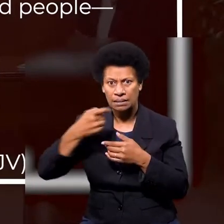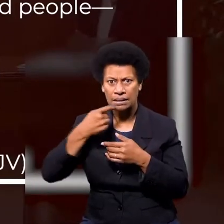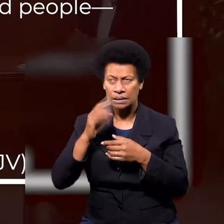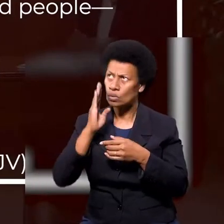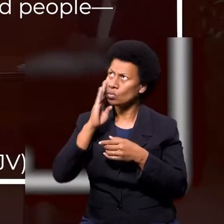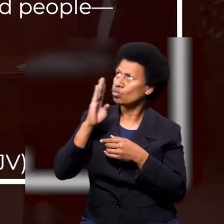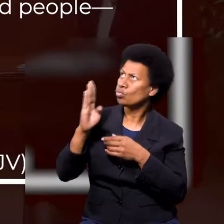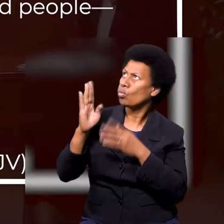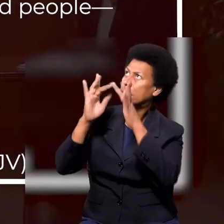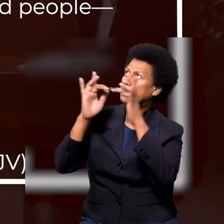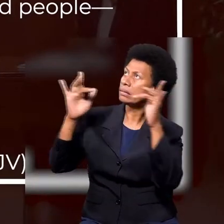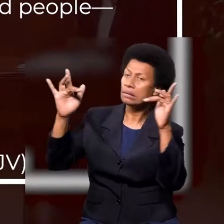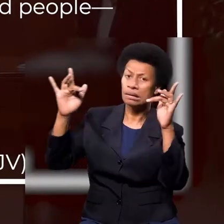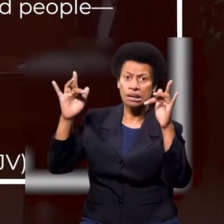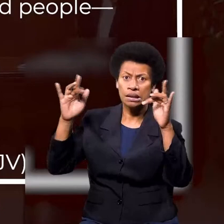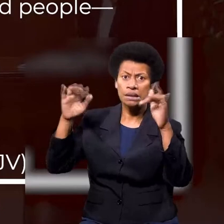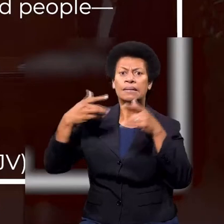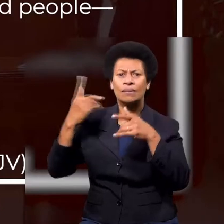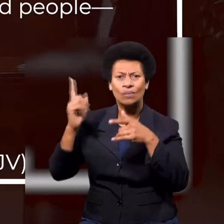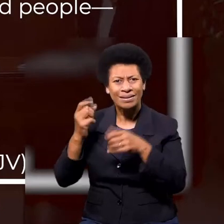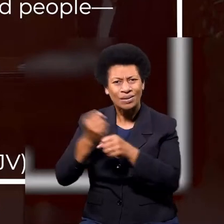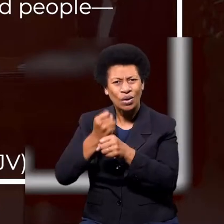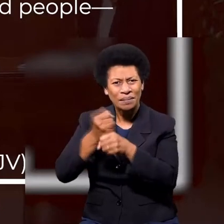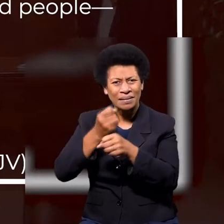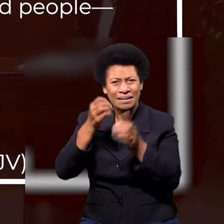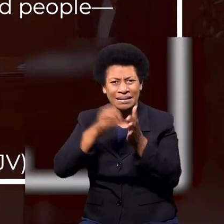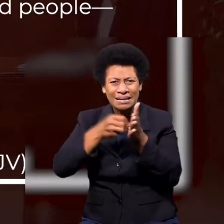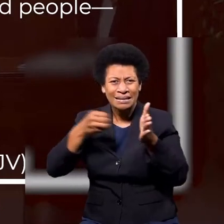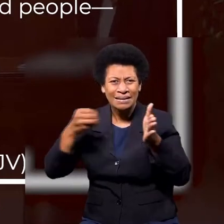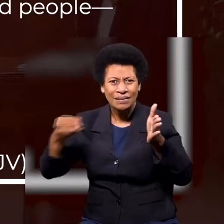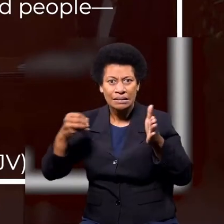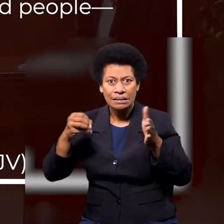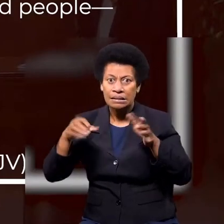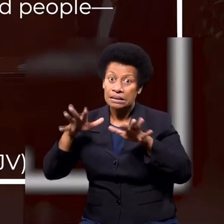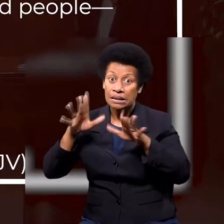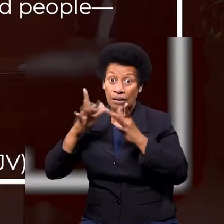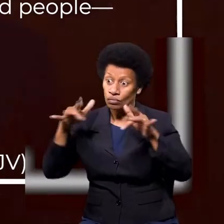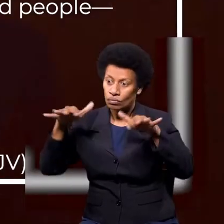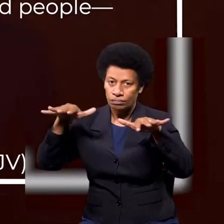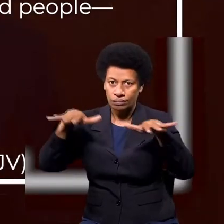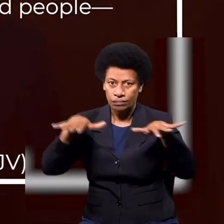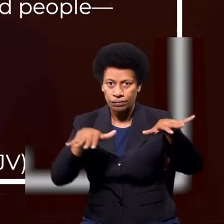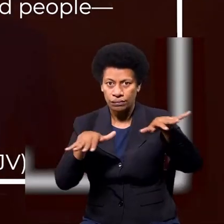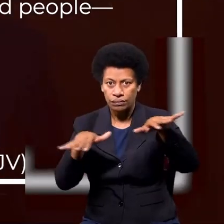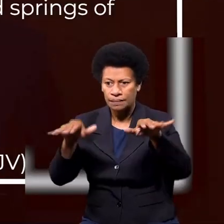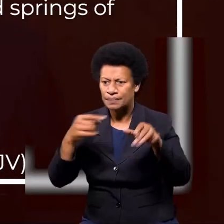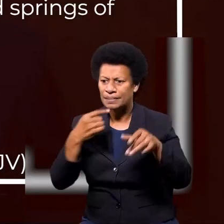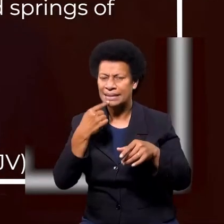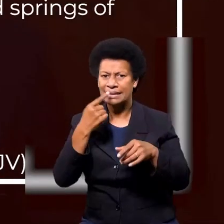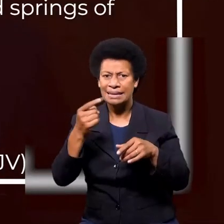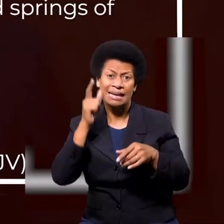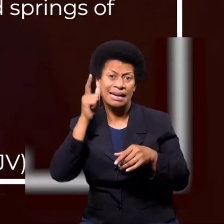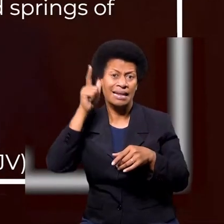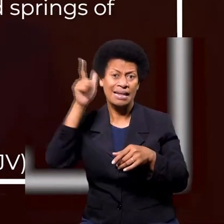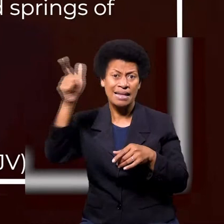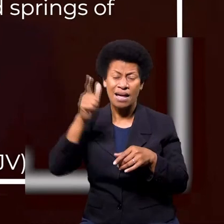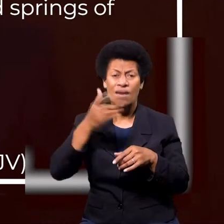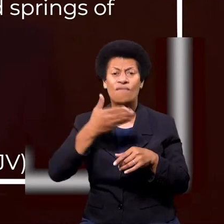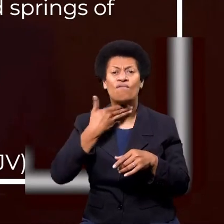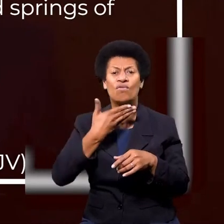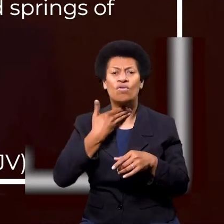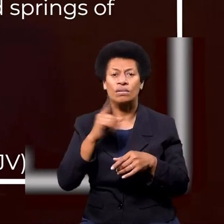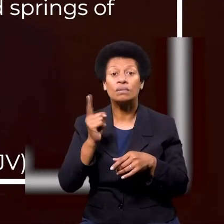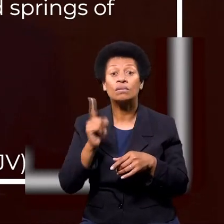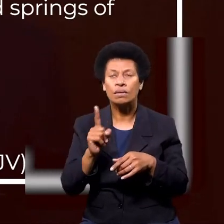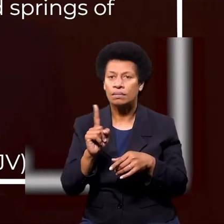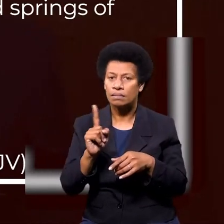to preach to those who dwell on the earth, to every nation, tribe, tongue, and people." And come to verse 7, it says, "Saying with a loud voice," listen